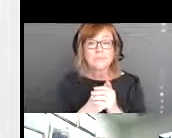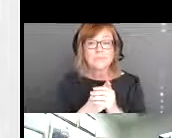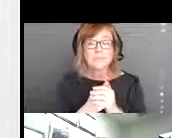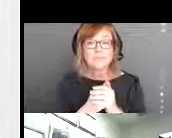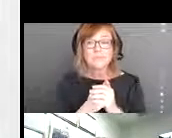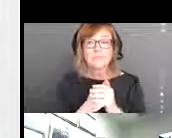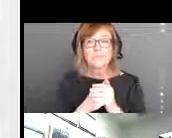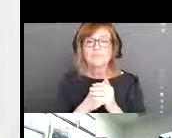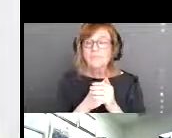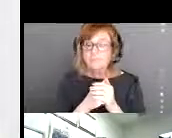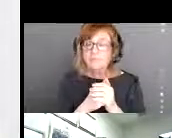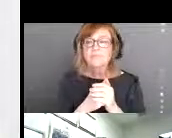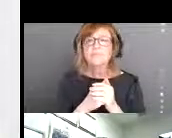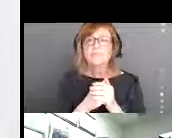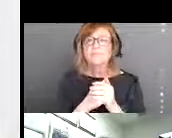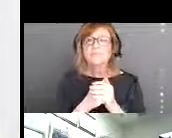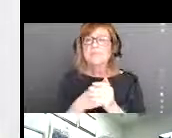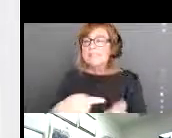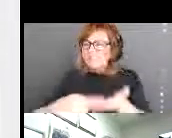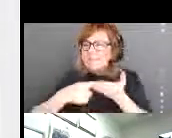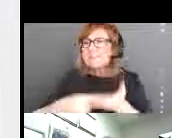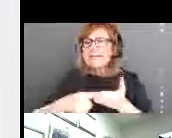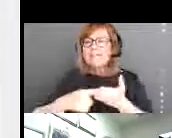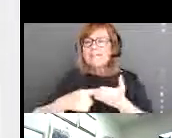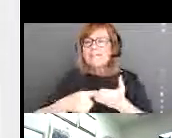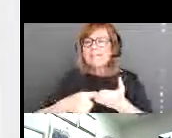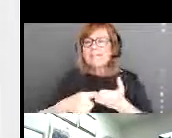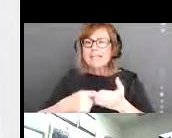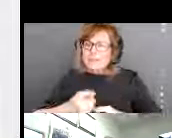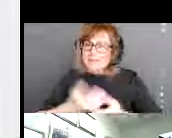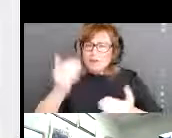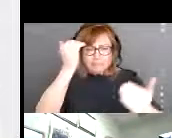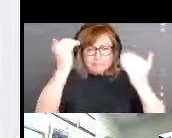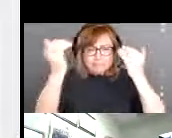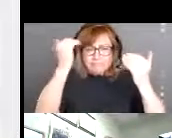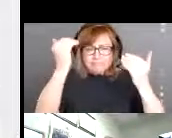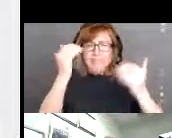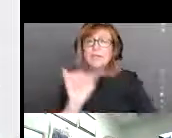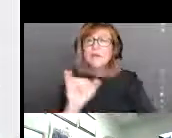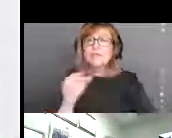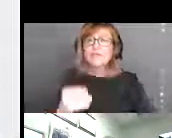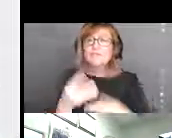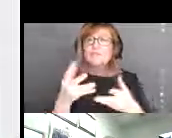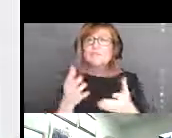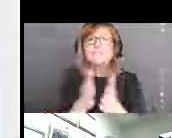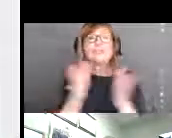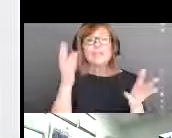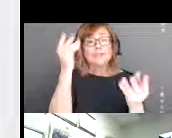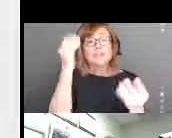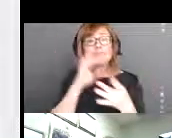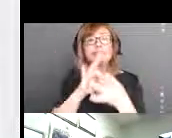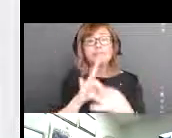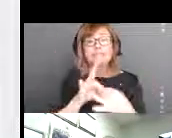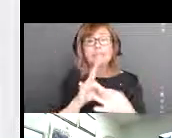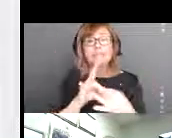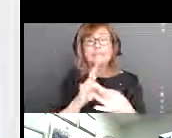have a discussion and raise awareness, as well as to provide general information about how